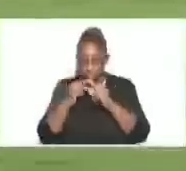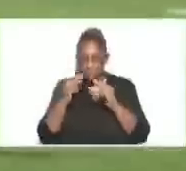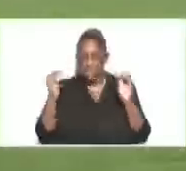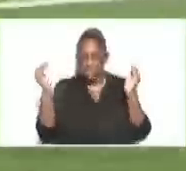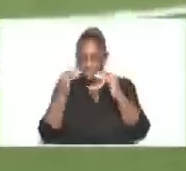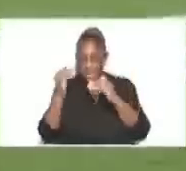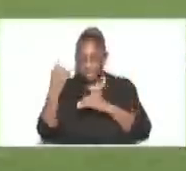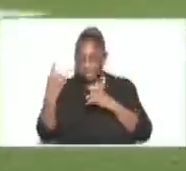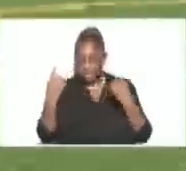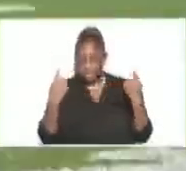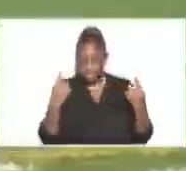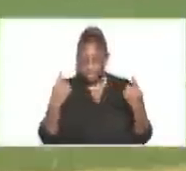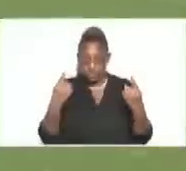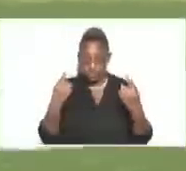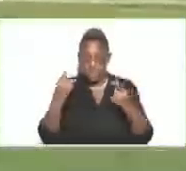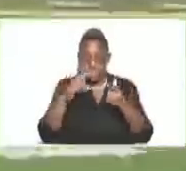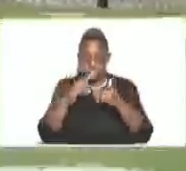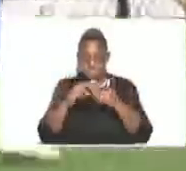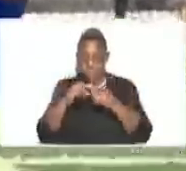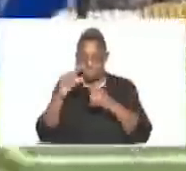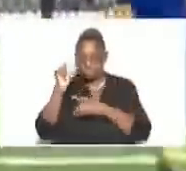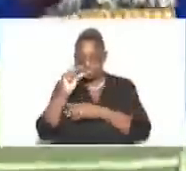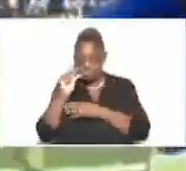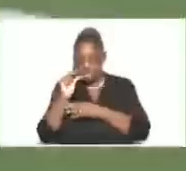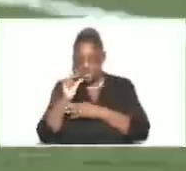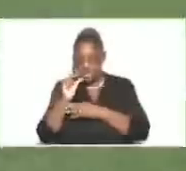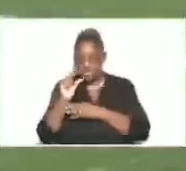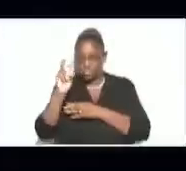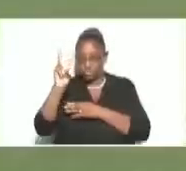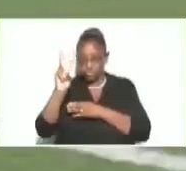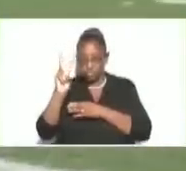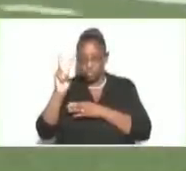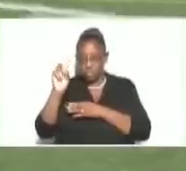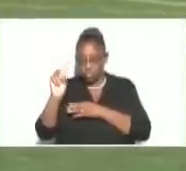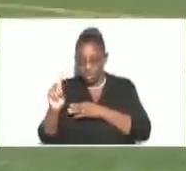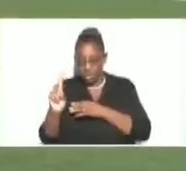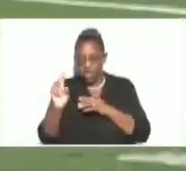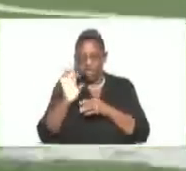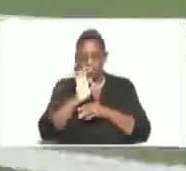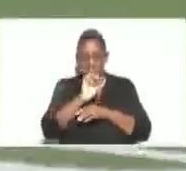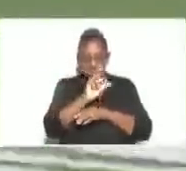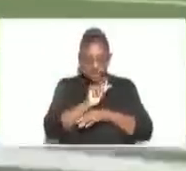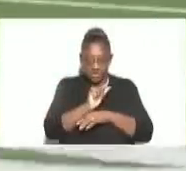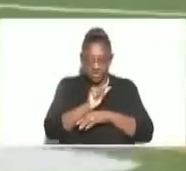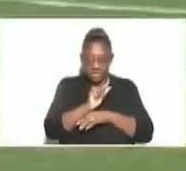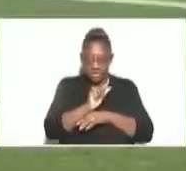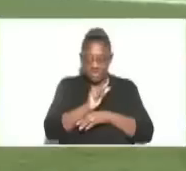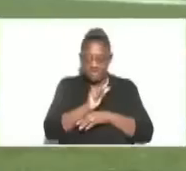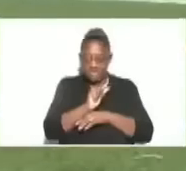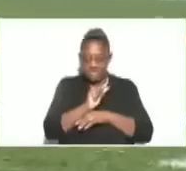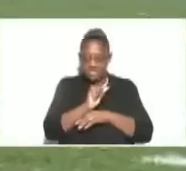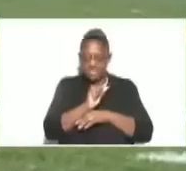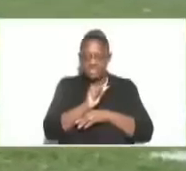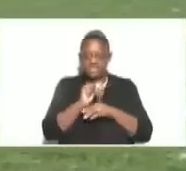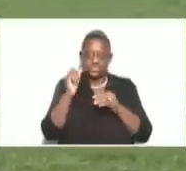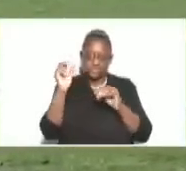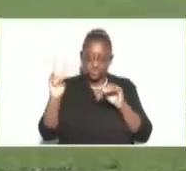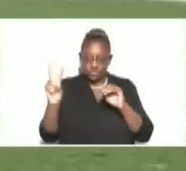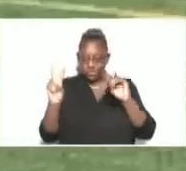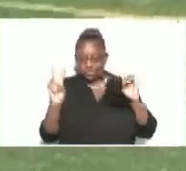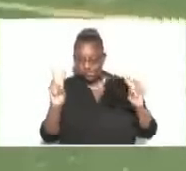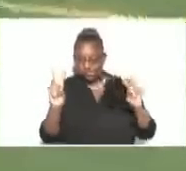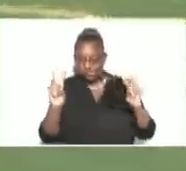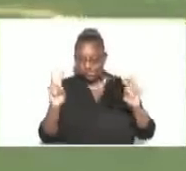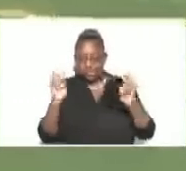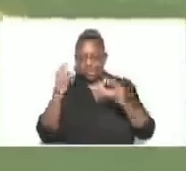1-1. Green was undeterred, scored again in the 19th to go up 2-1. Fort Lauderdale again with the return, tying things up at 2-2